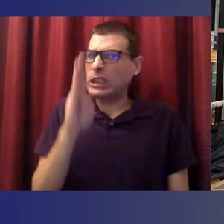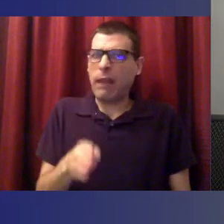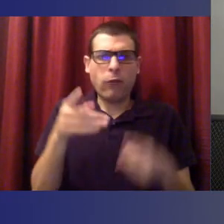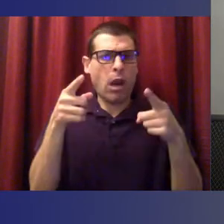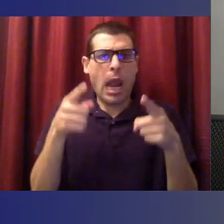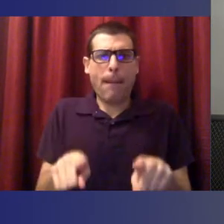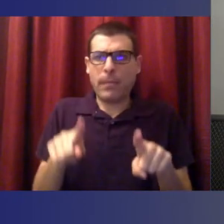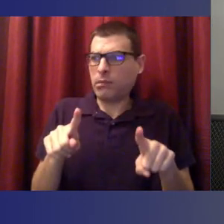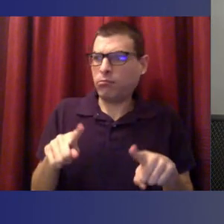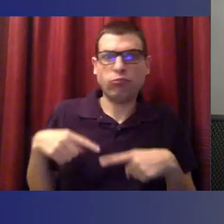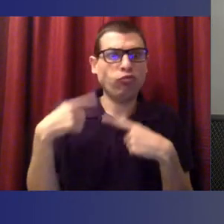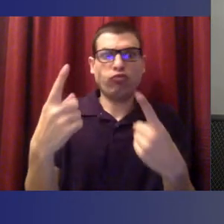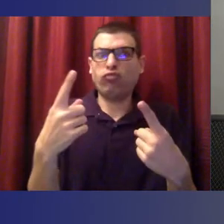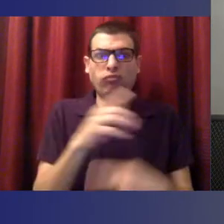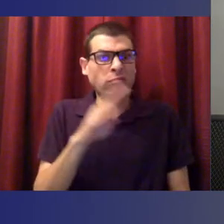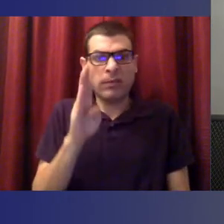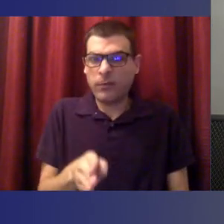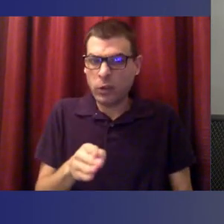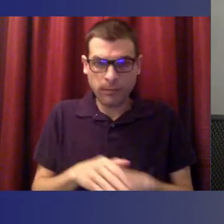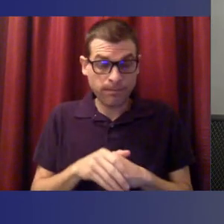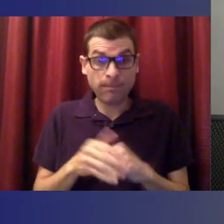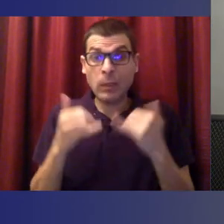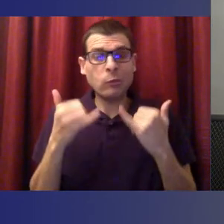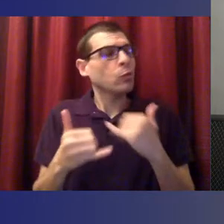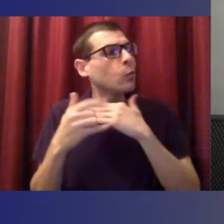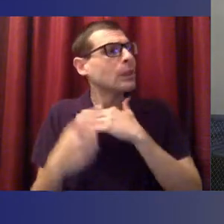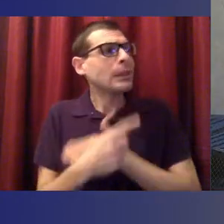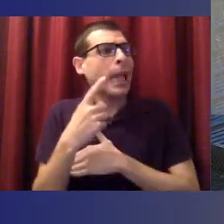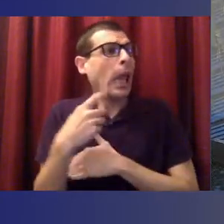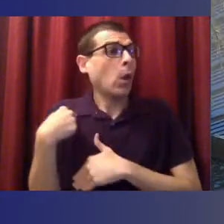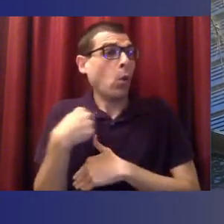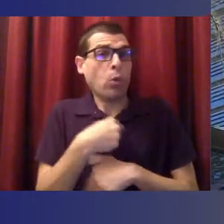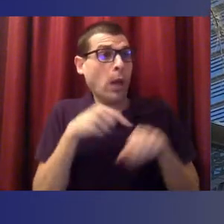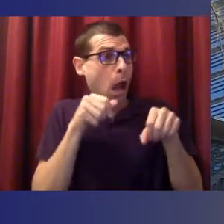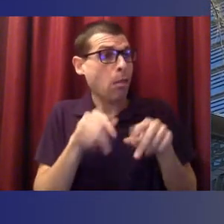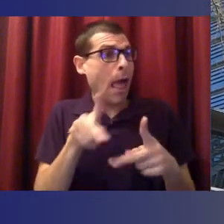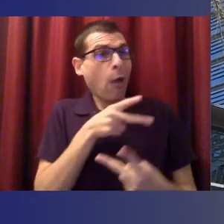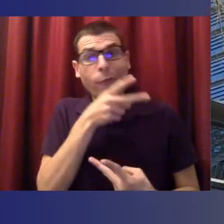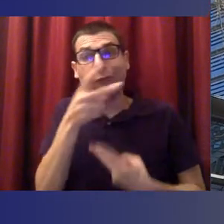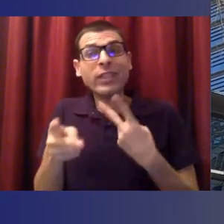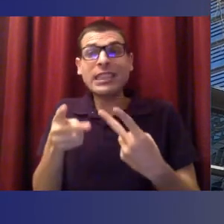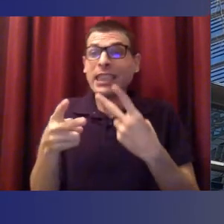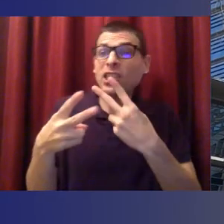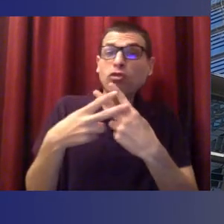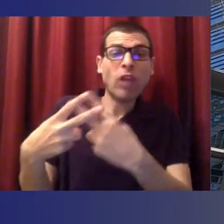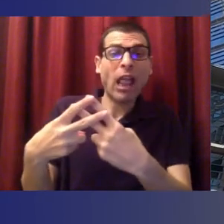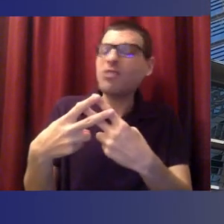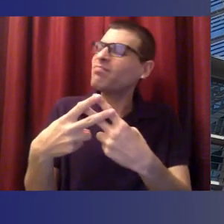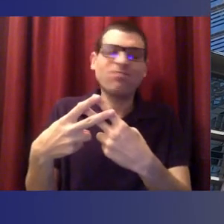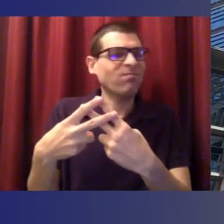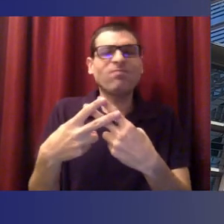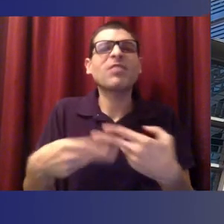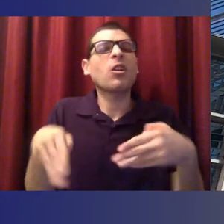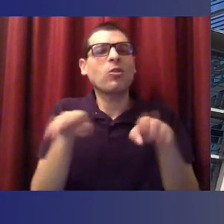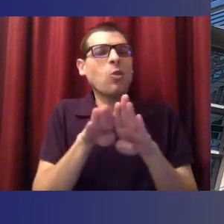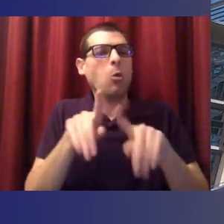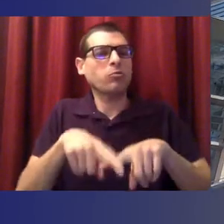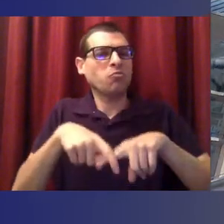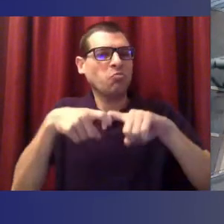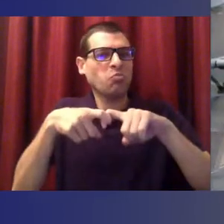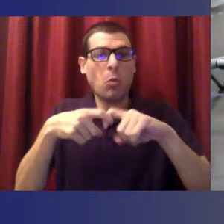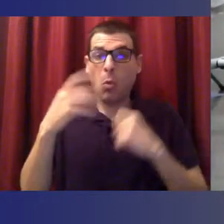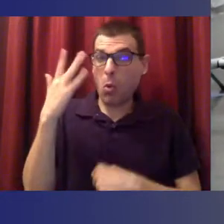times. As of today, we are no longer allowing social visitation at our 2 jail facilities to help prevent any further spread of the